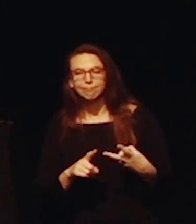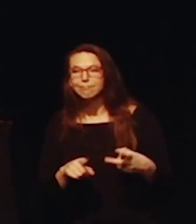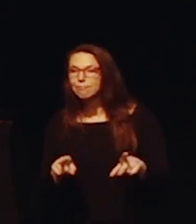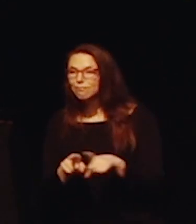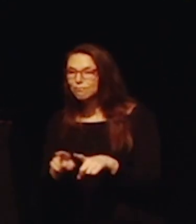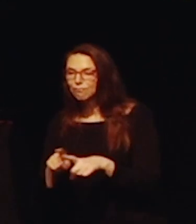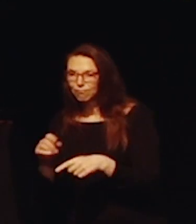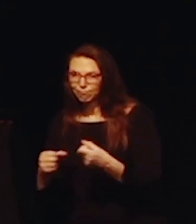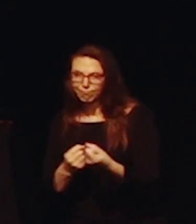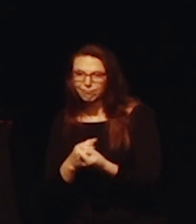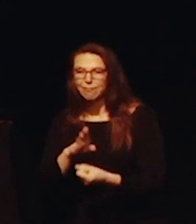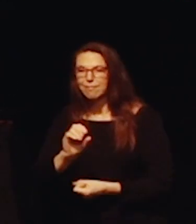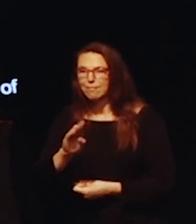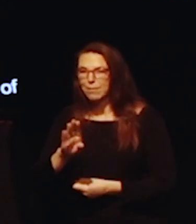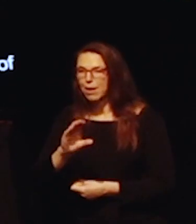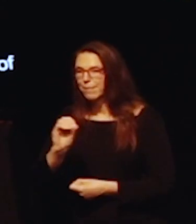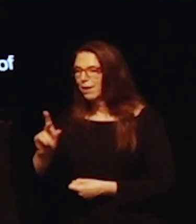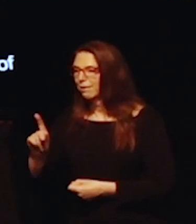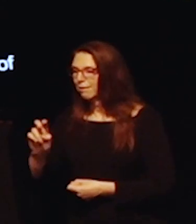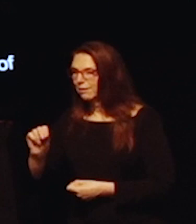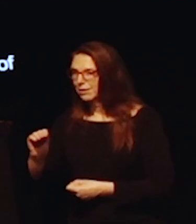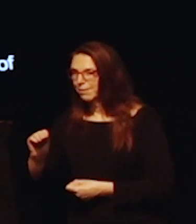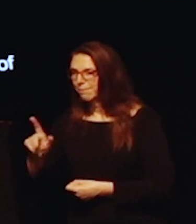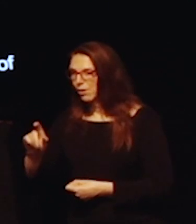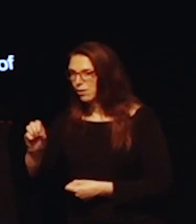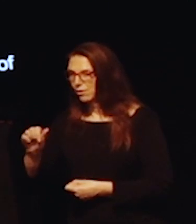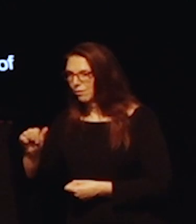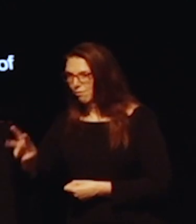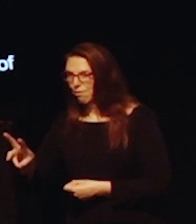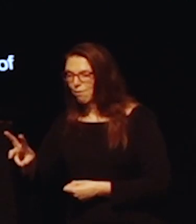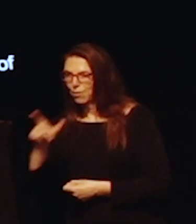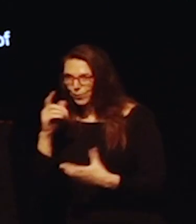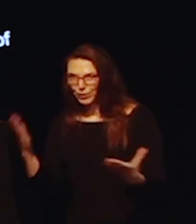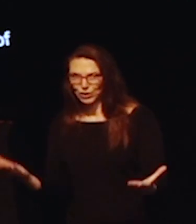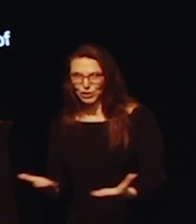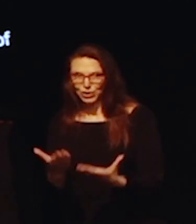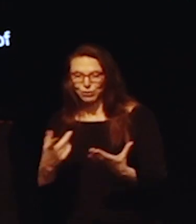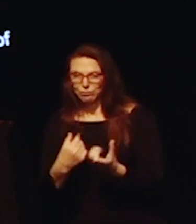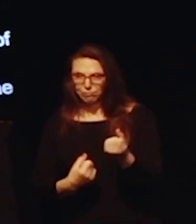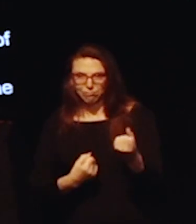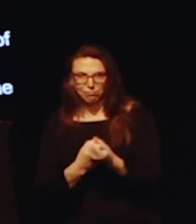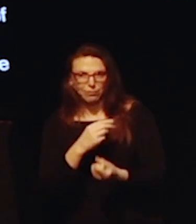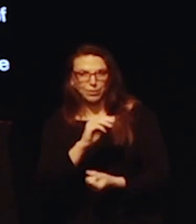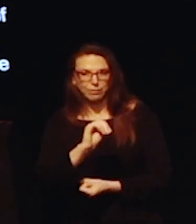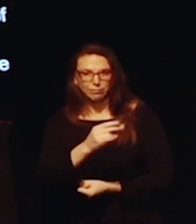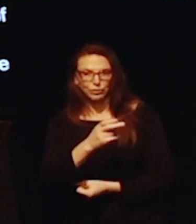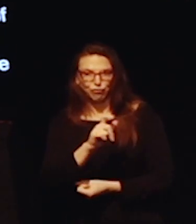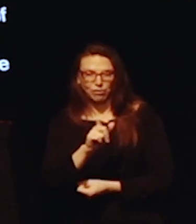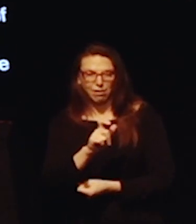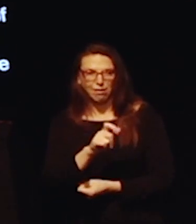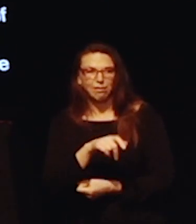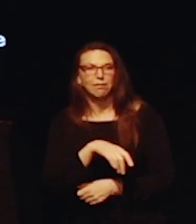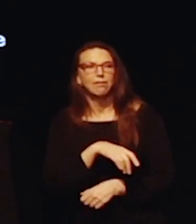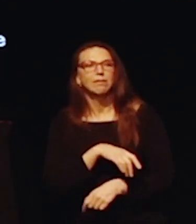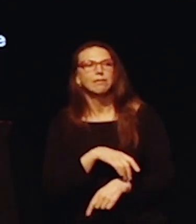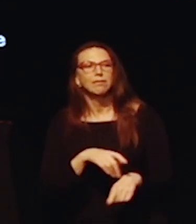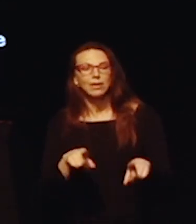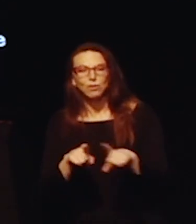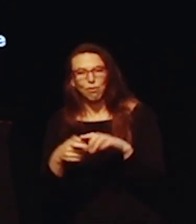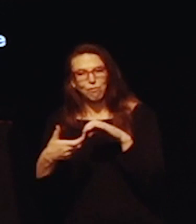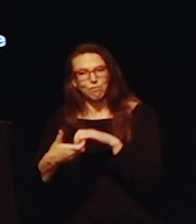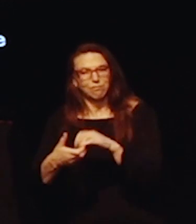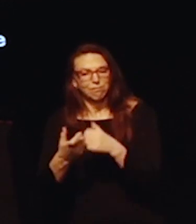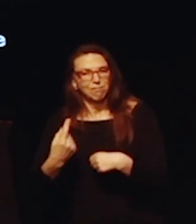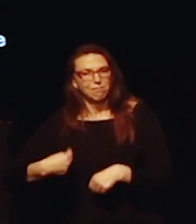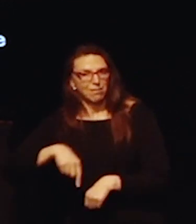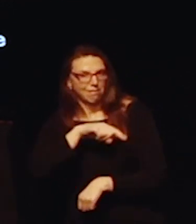And also, of course, Bob and Kim Law, who are here in the film, who are a great support to Michelle and also collaborated with us and are